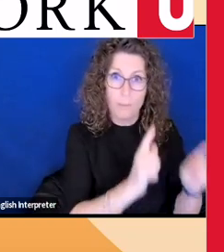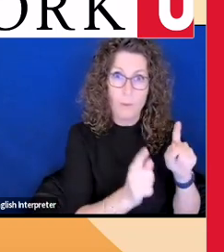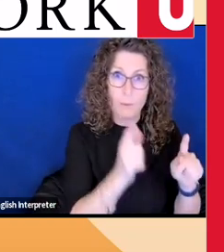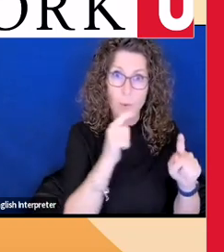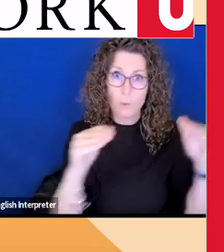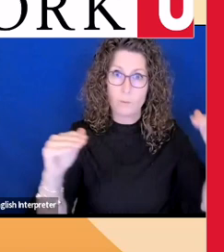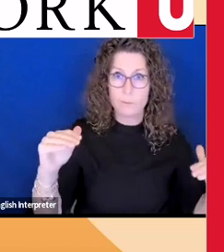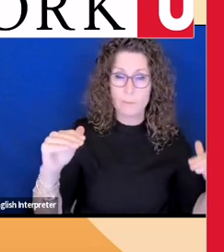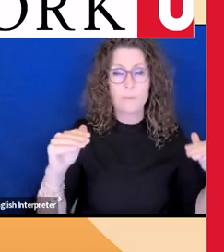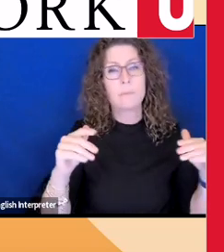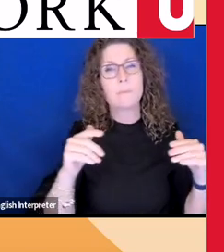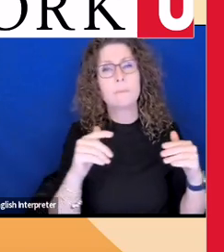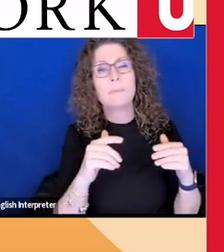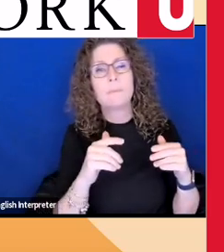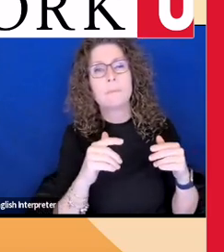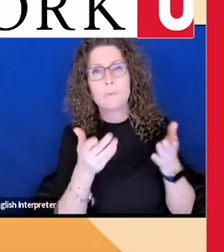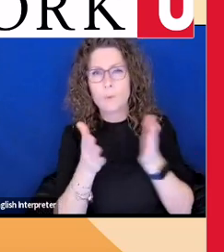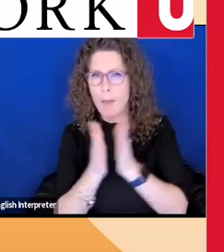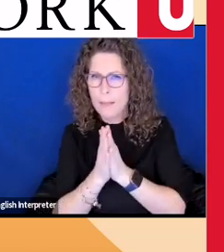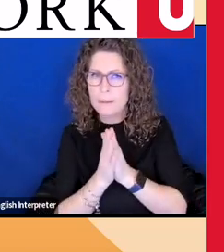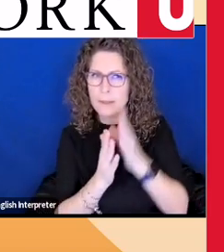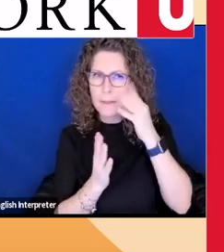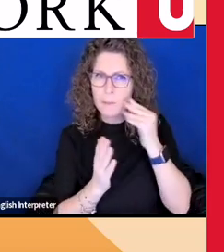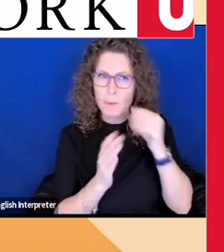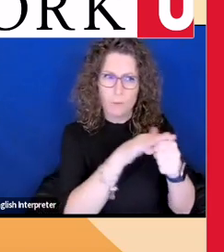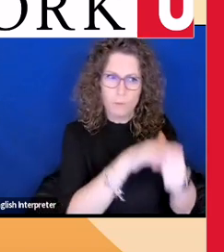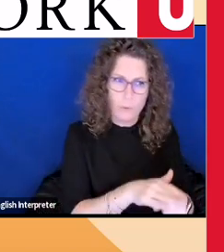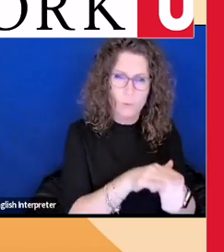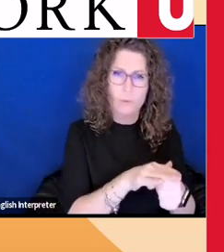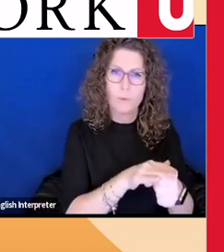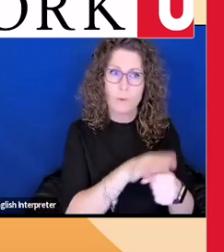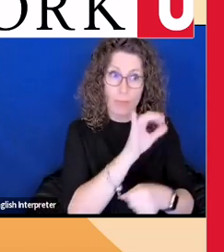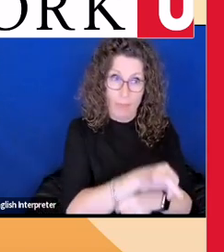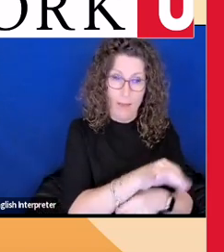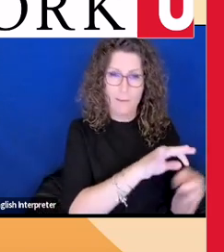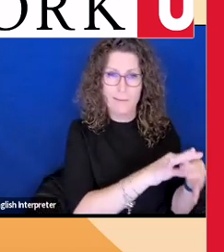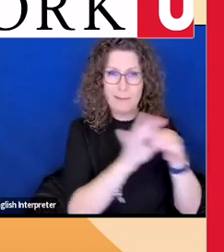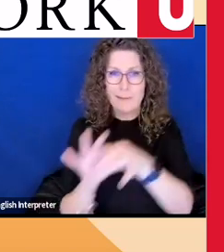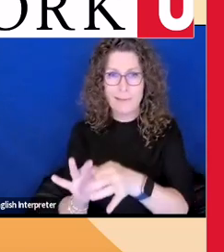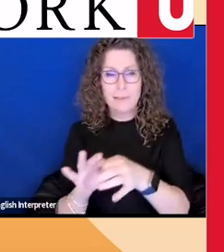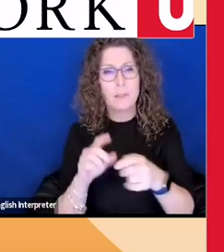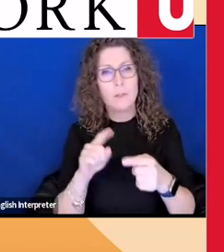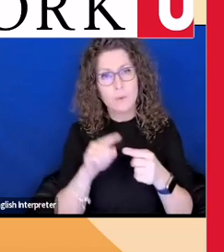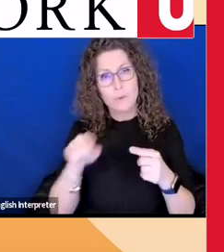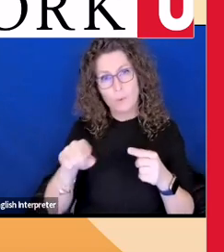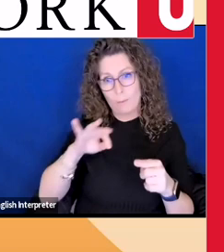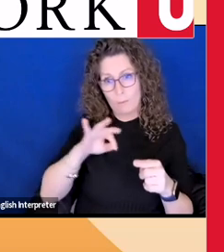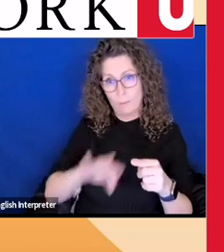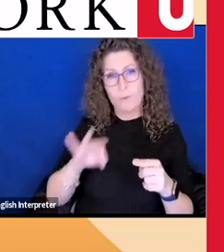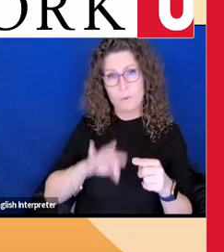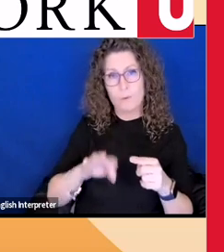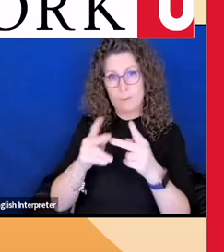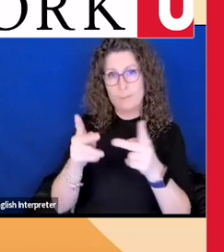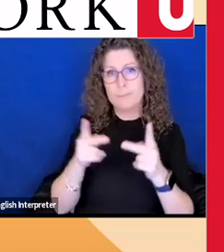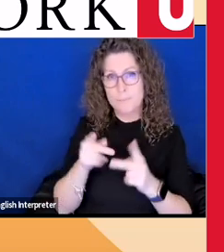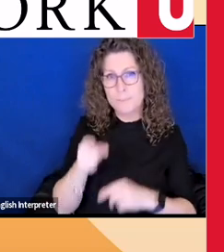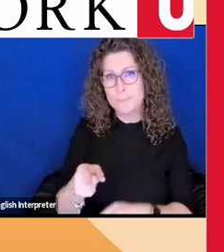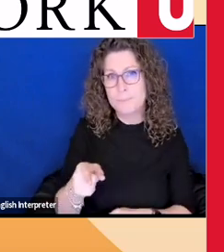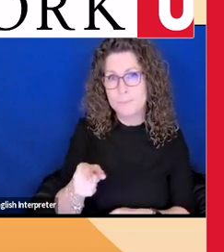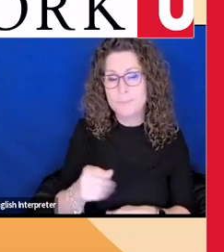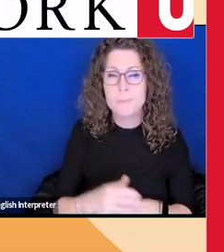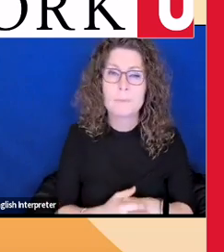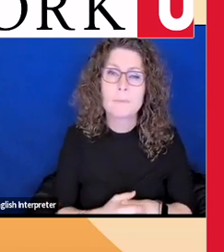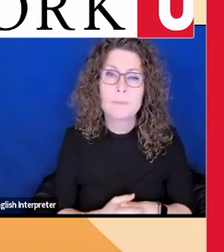how the experiences of oppression or marginalization are linked to the former's privileged positions. In